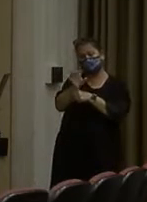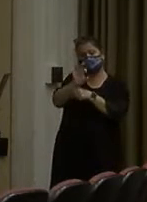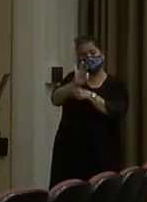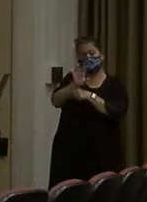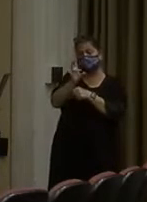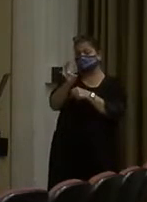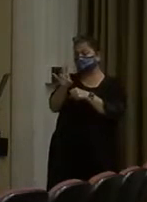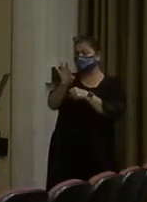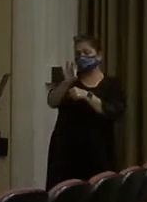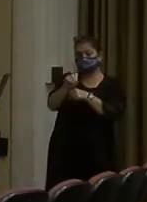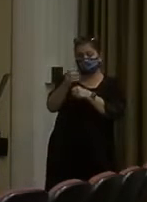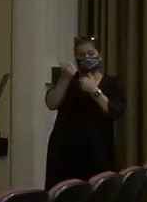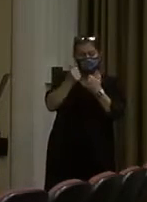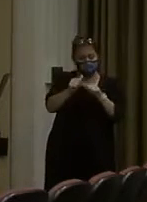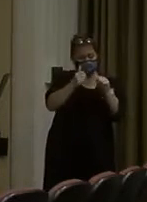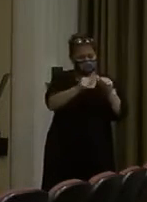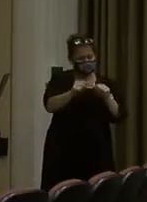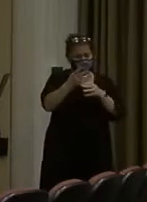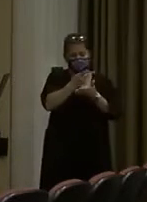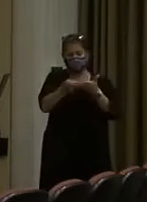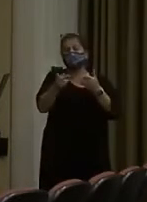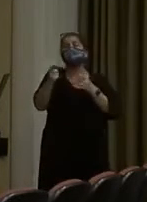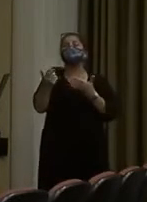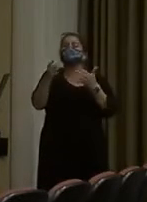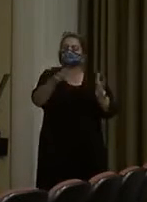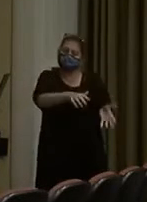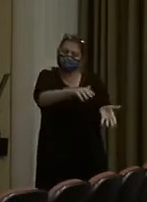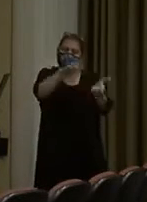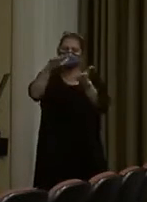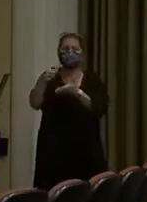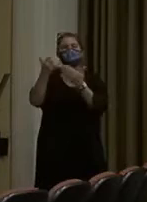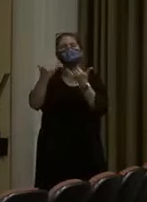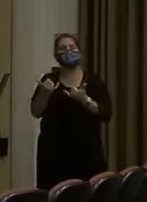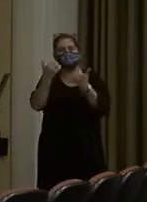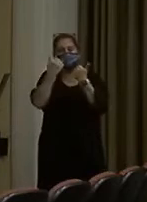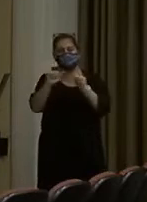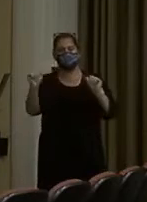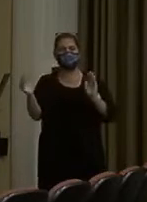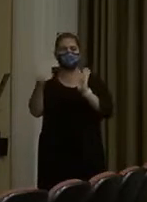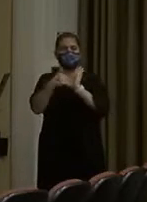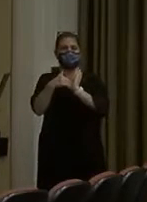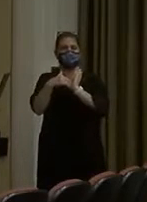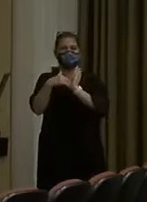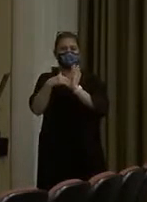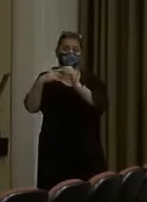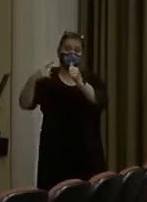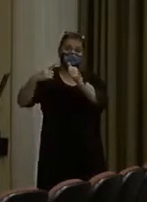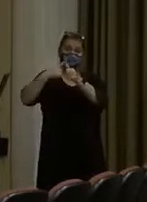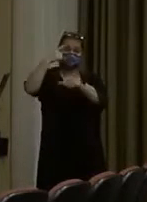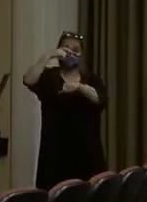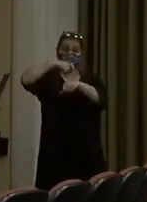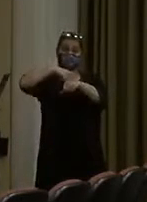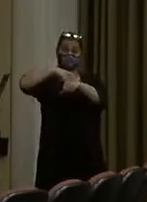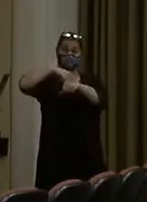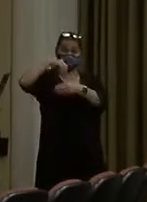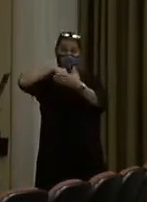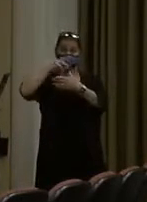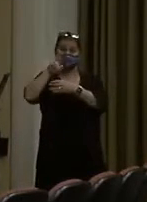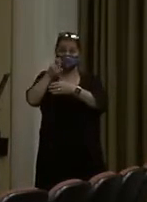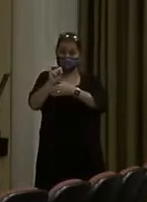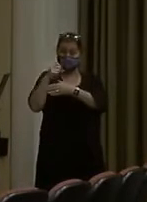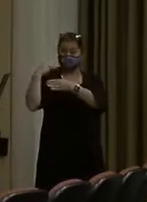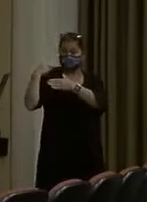again took that playbook and they said, now is the time for us to enact it. And the first time now in US